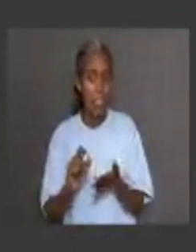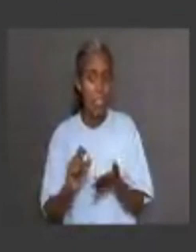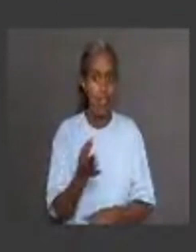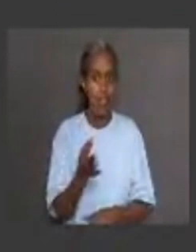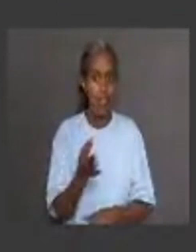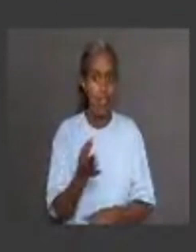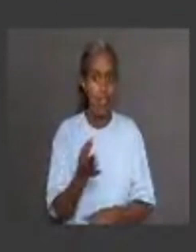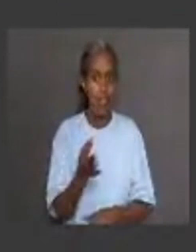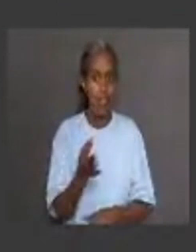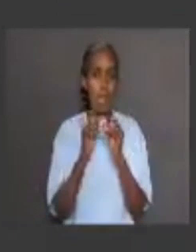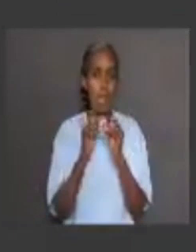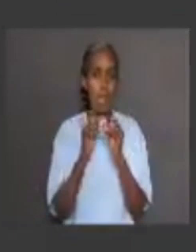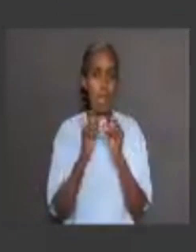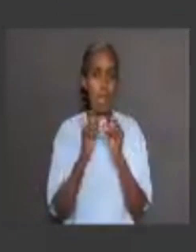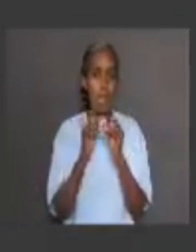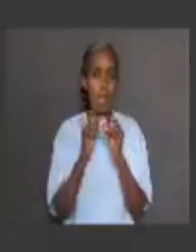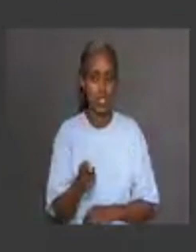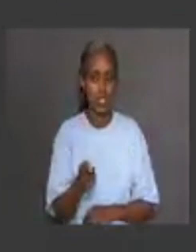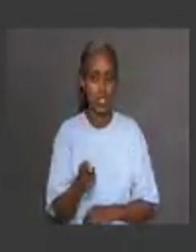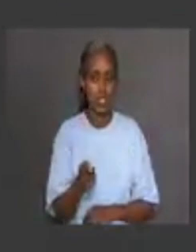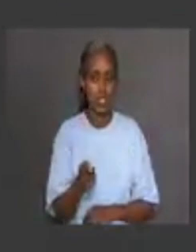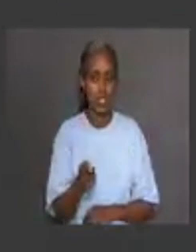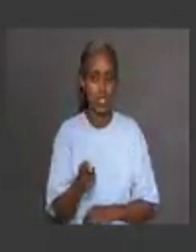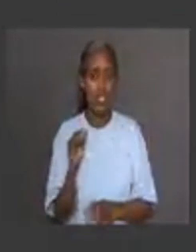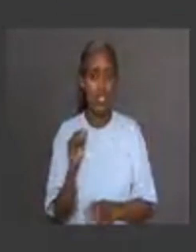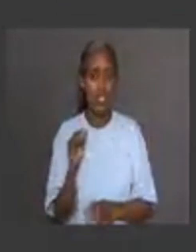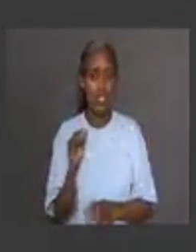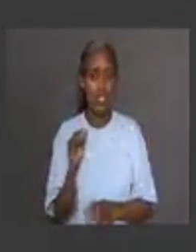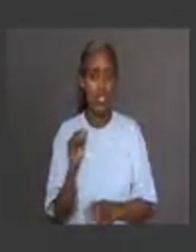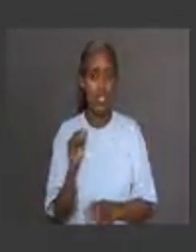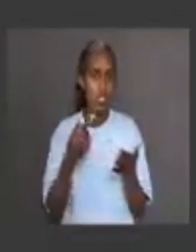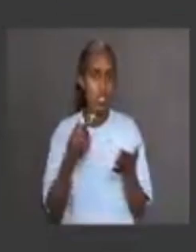plus g and expressed this way.